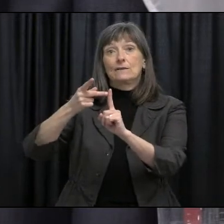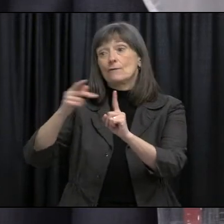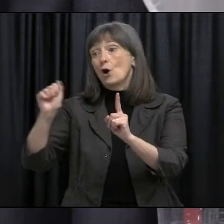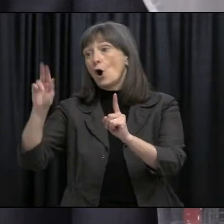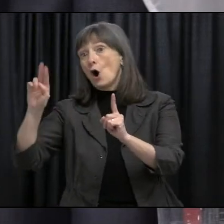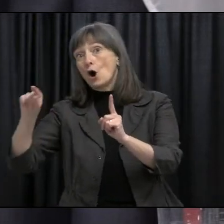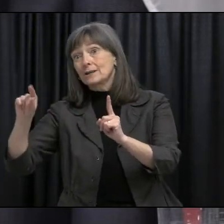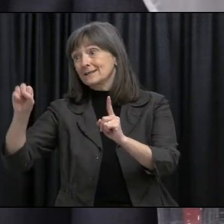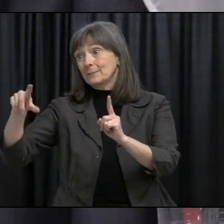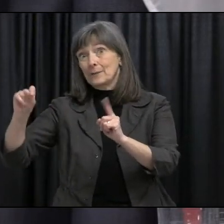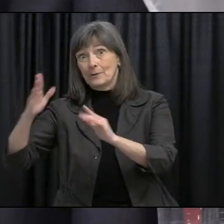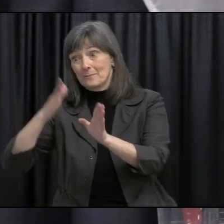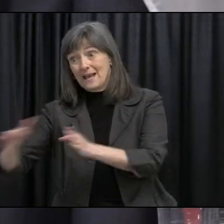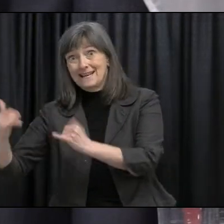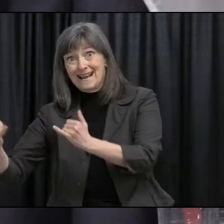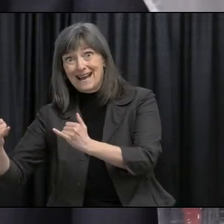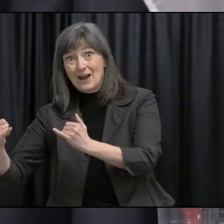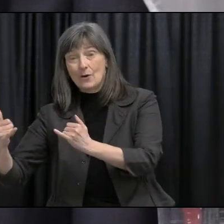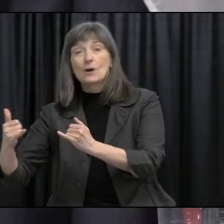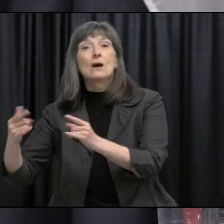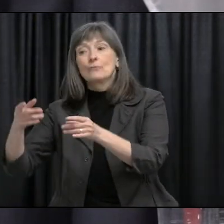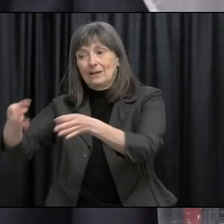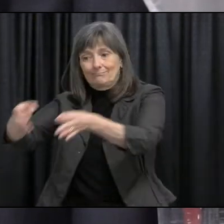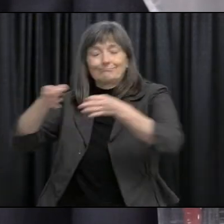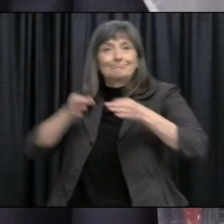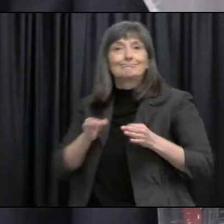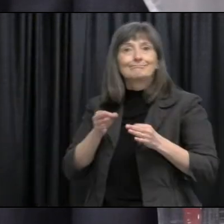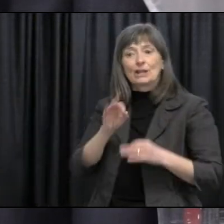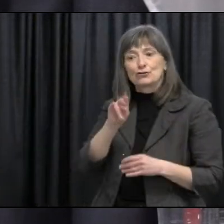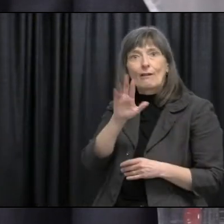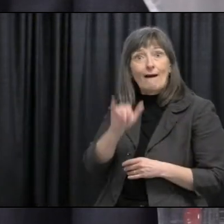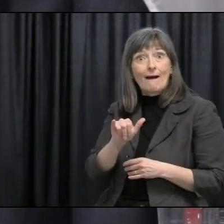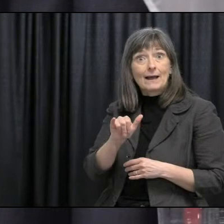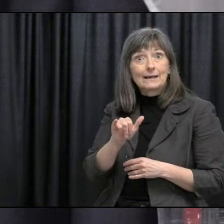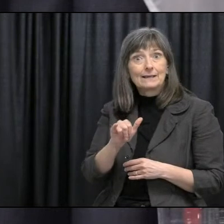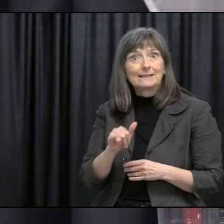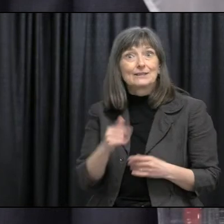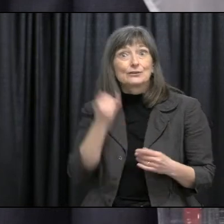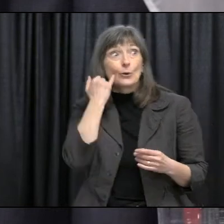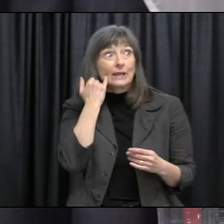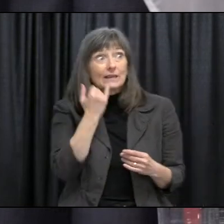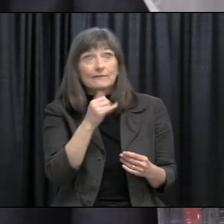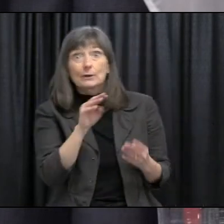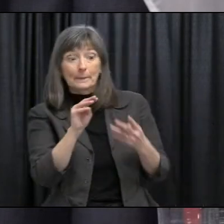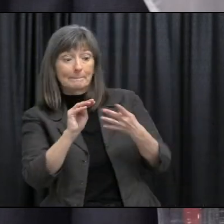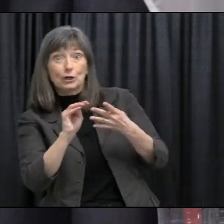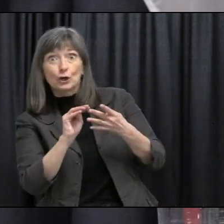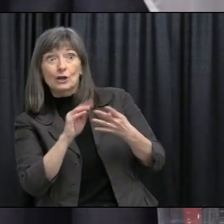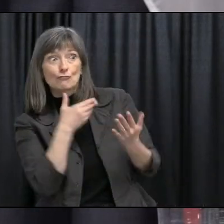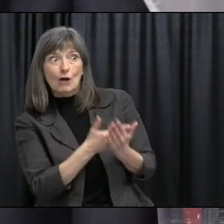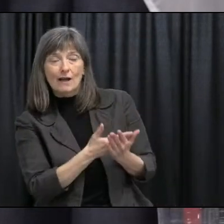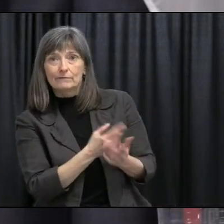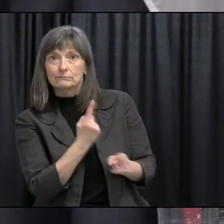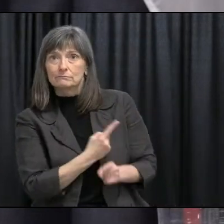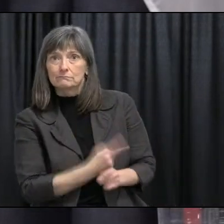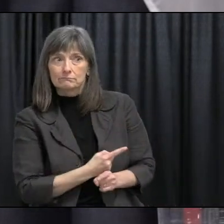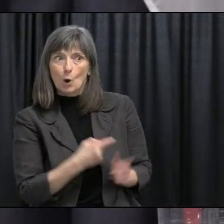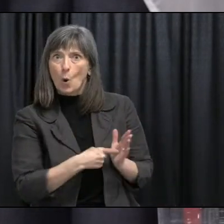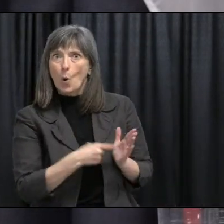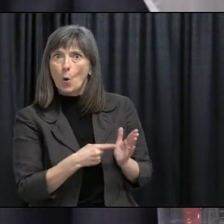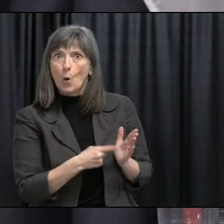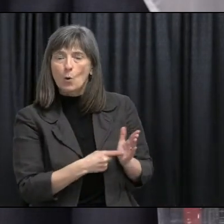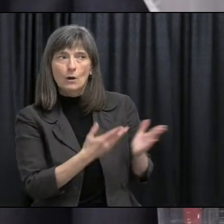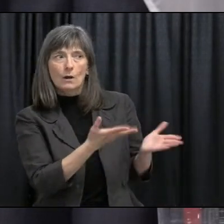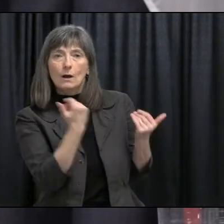September, and actually run them in parallel in July. So we're looking at a scenario whereby we get a